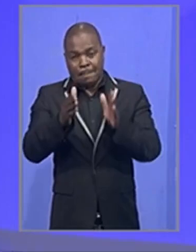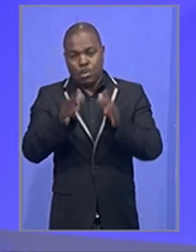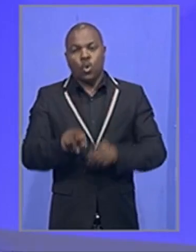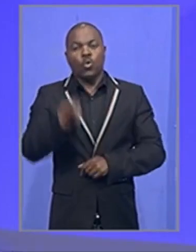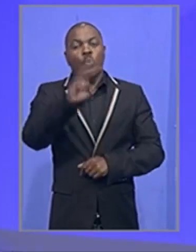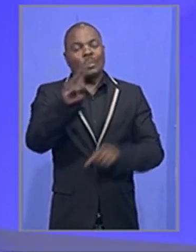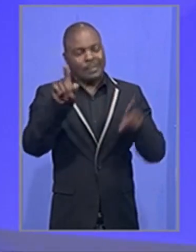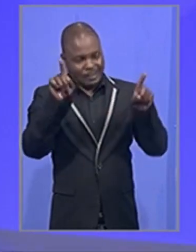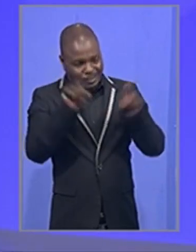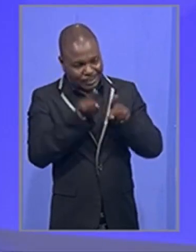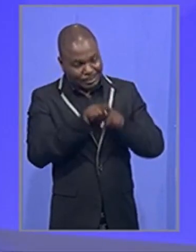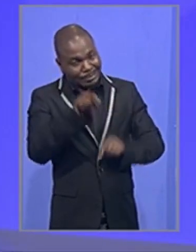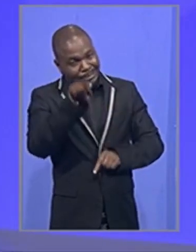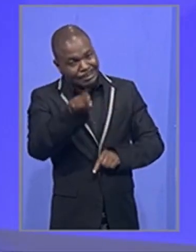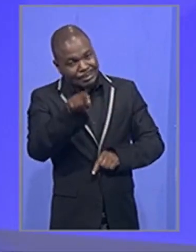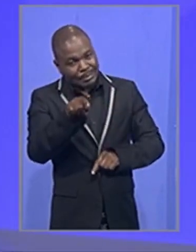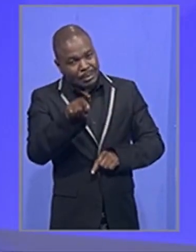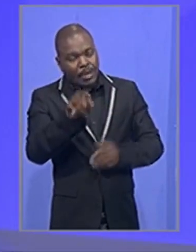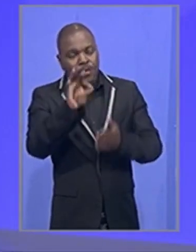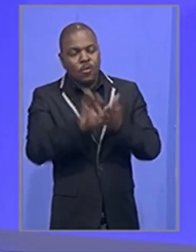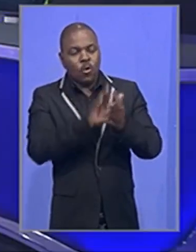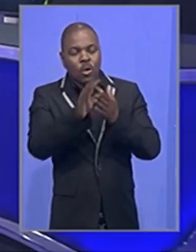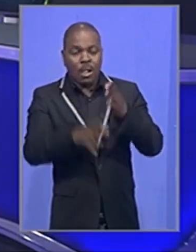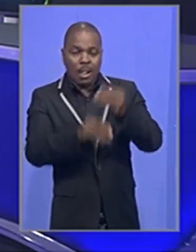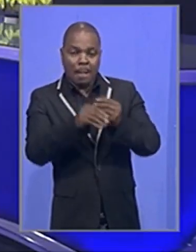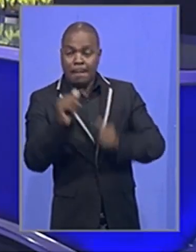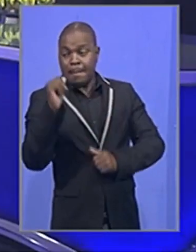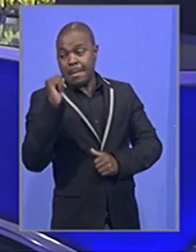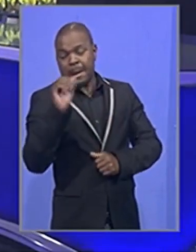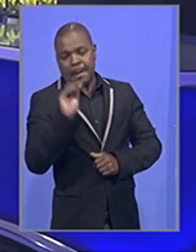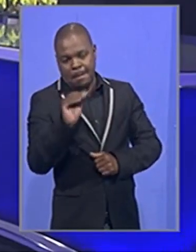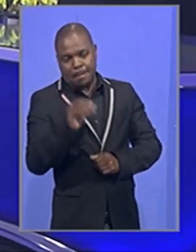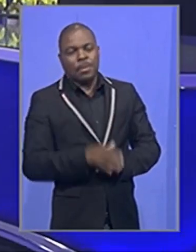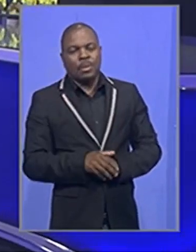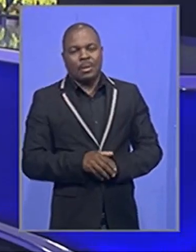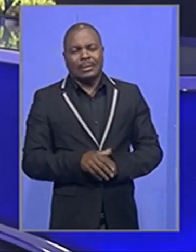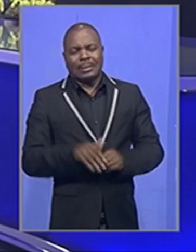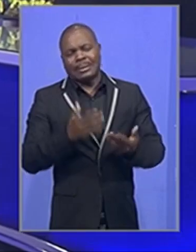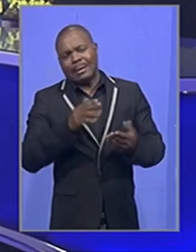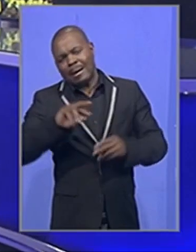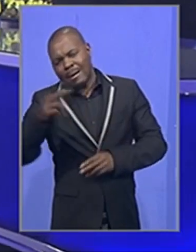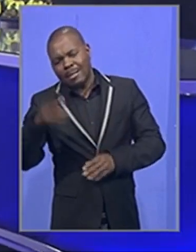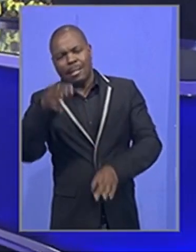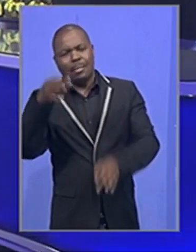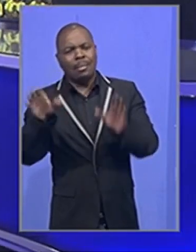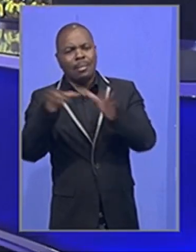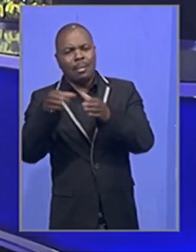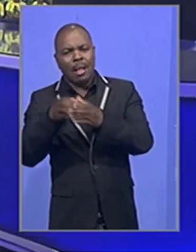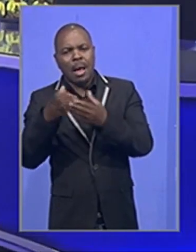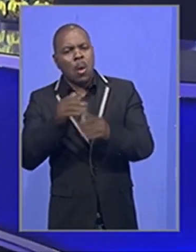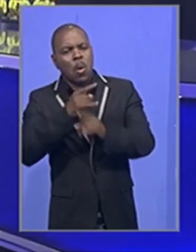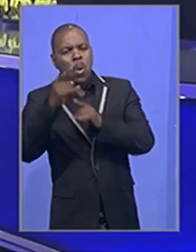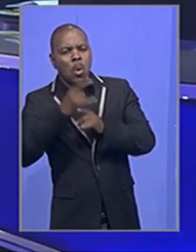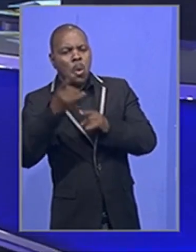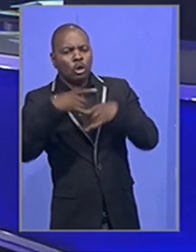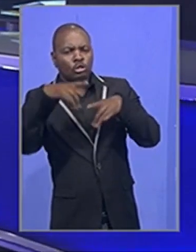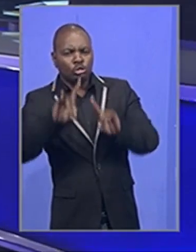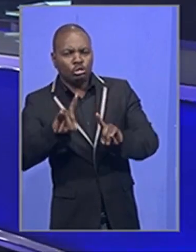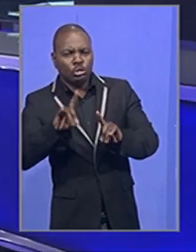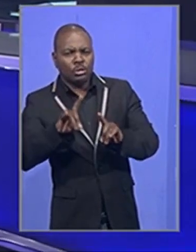le teng di kgethong tse bileng teng maobane o fumana hore mekgatlo e meng ya dipolotiki e phumanetse ditulo